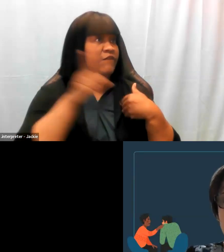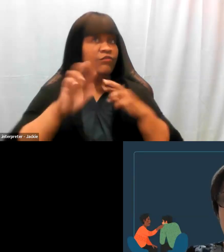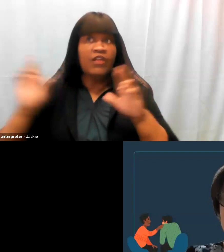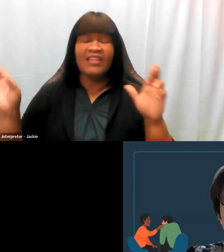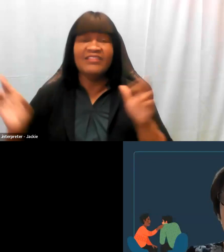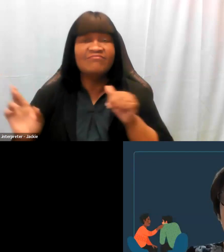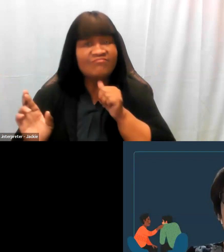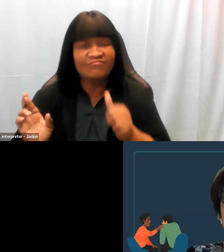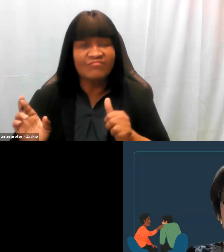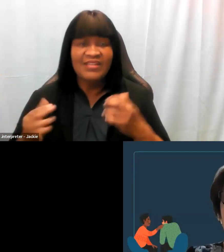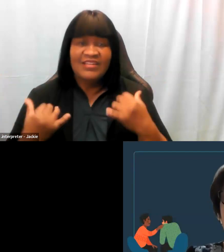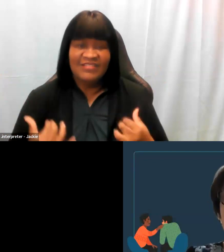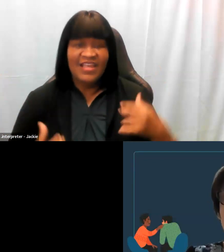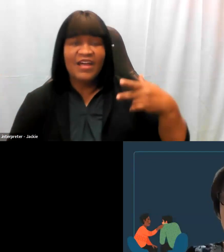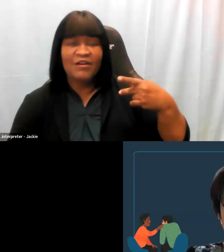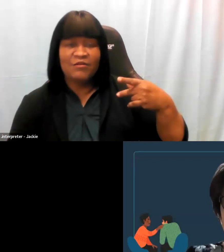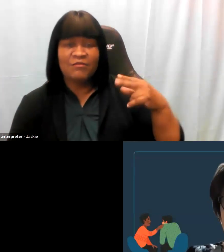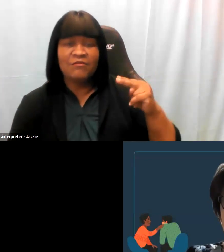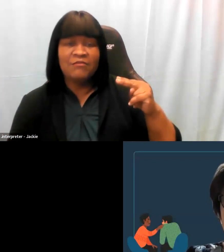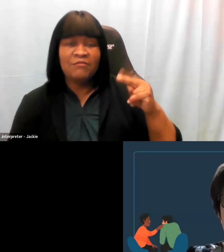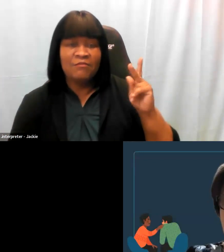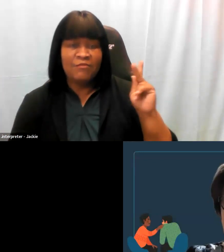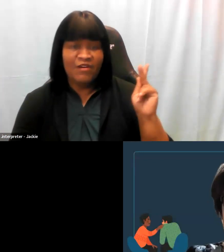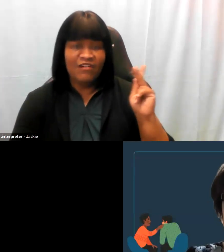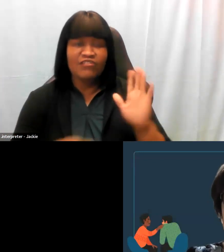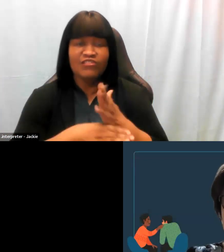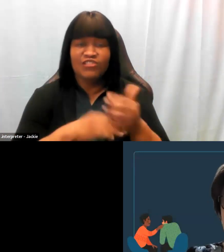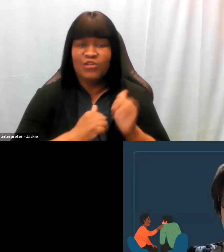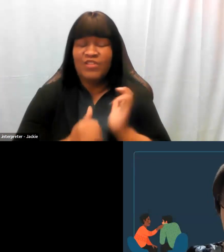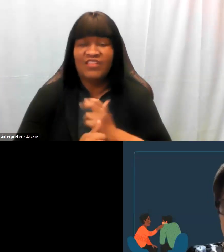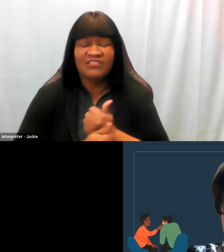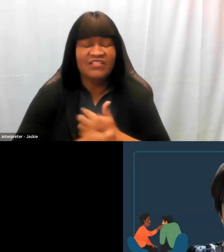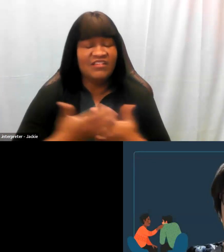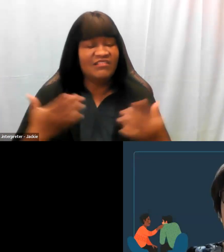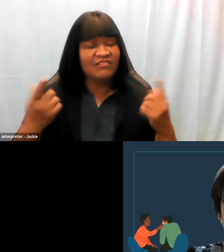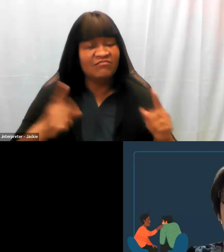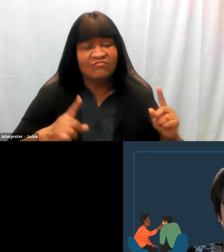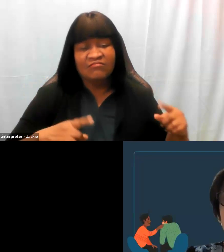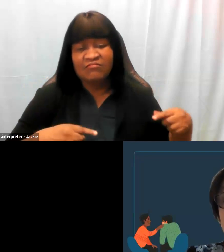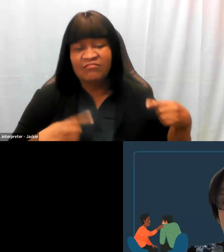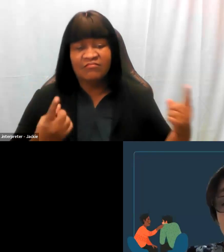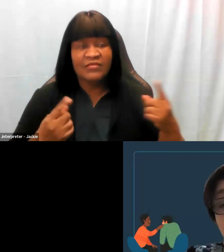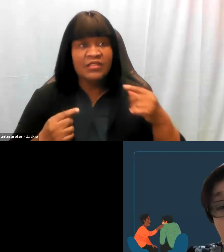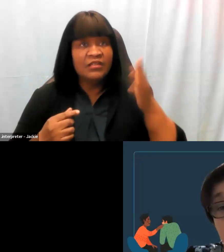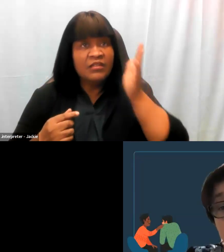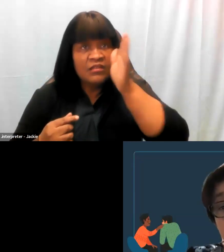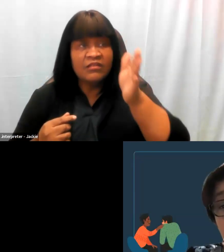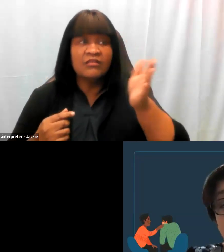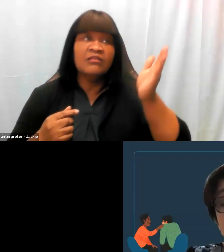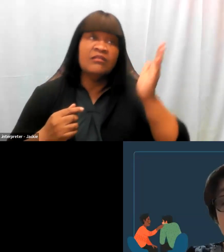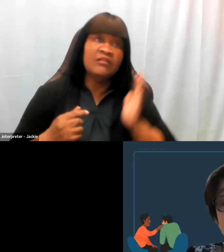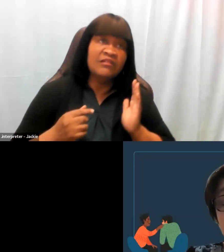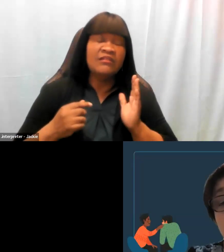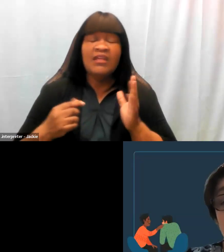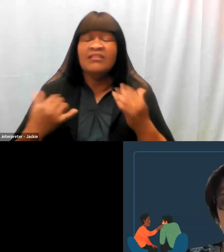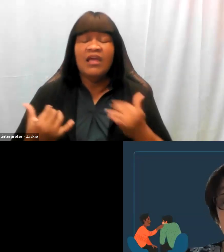here's Puck sharing with us something they're navigating every day, yesterday, today, tomorrow. And it is my request to you